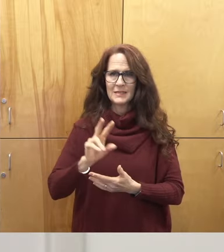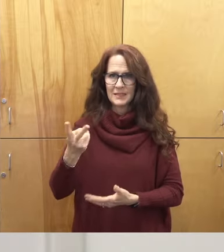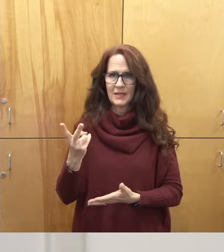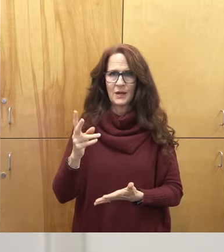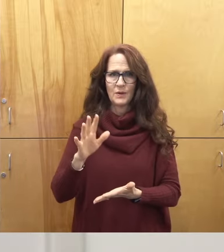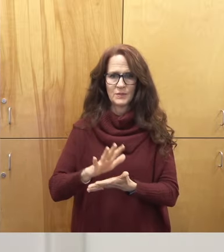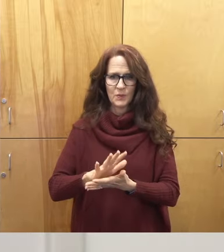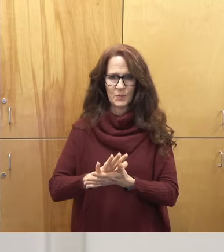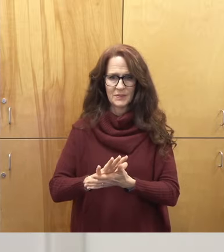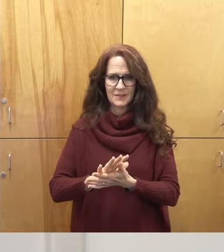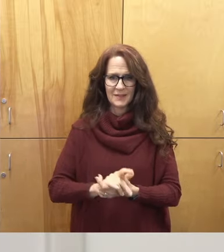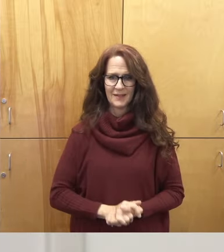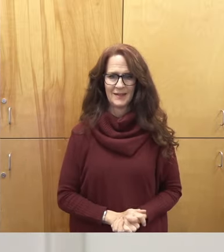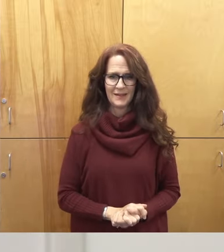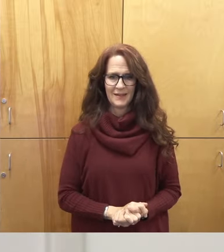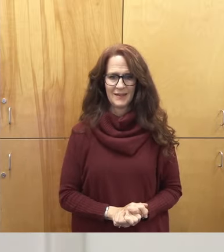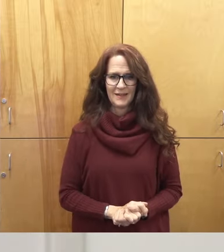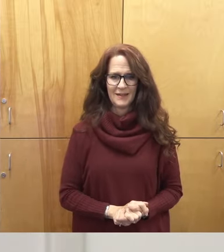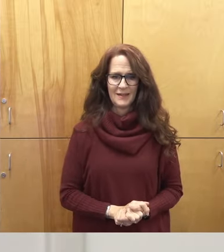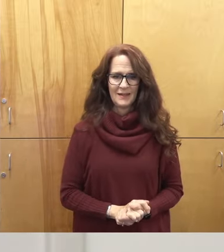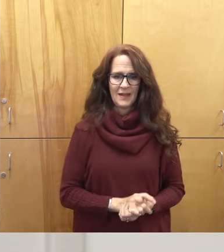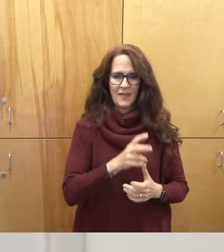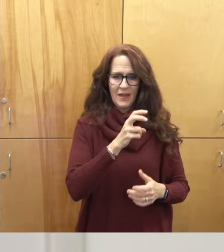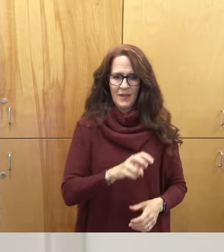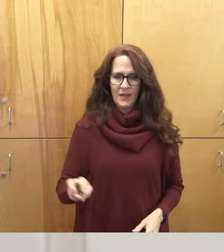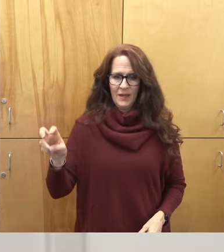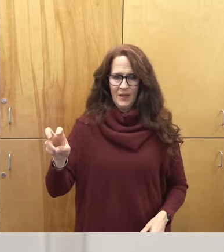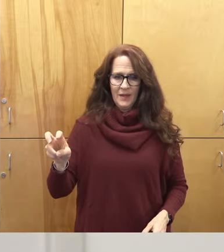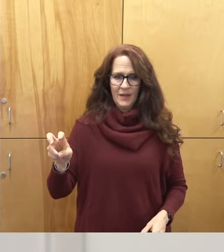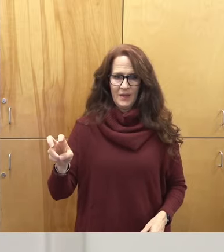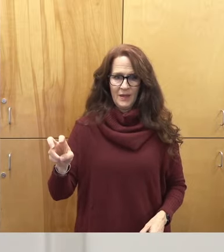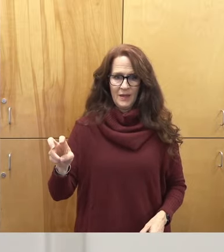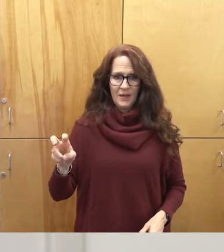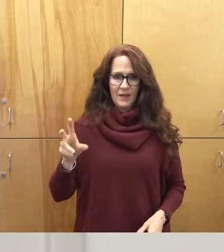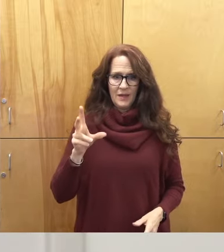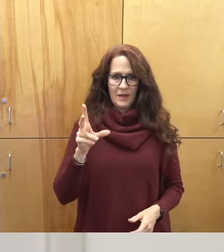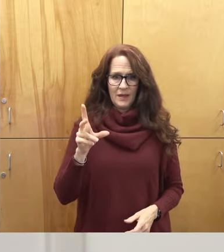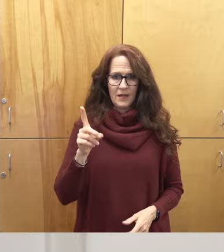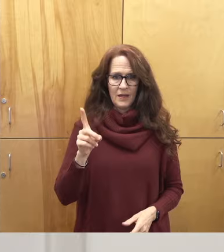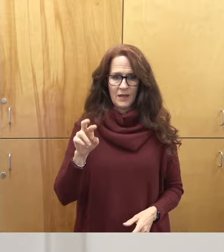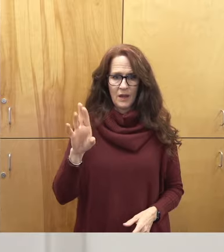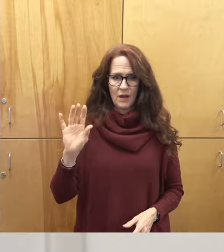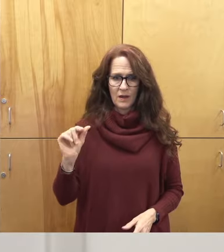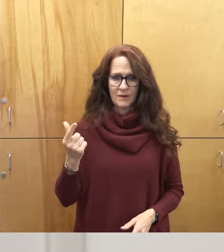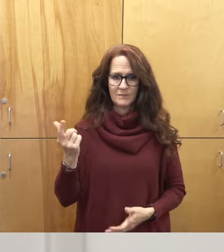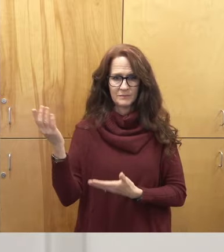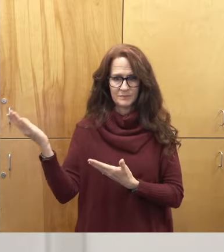Secondary Schools. And I will pass to Dr. Ahn, is that you?